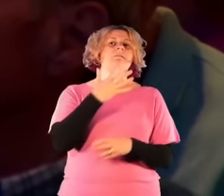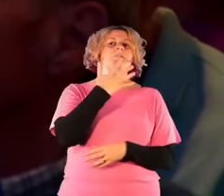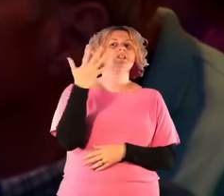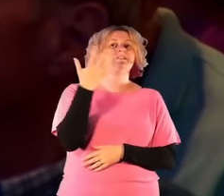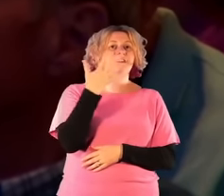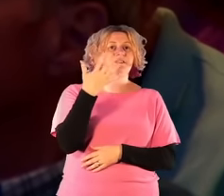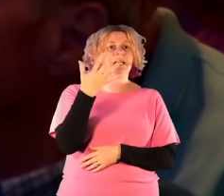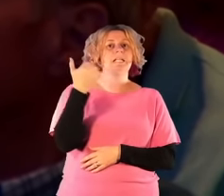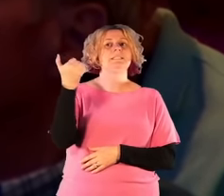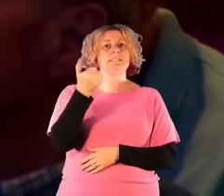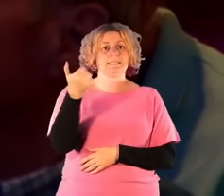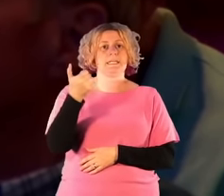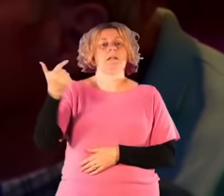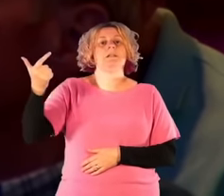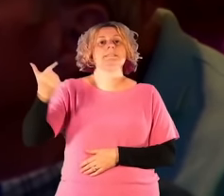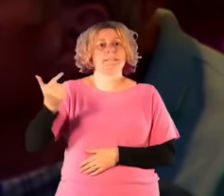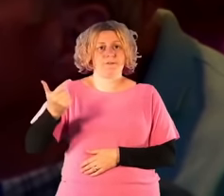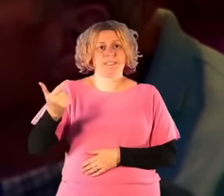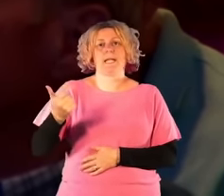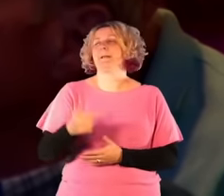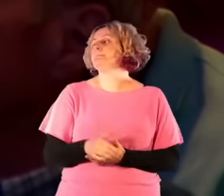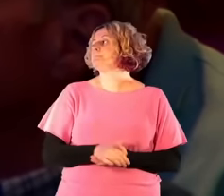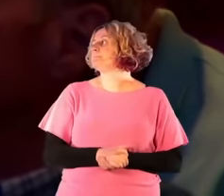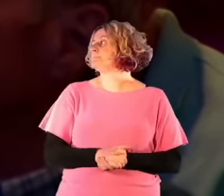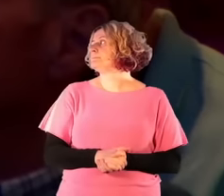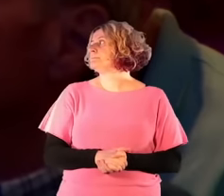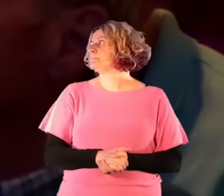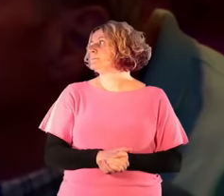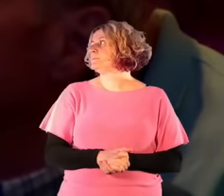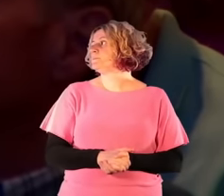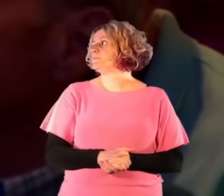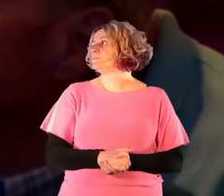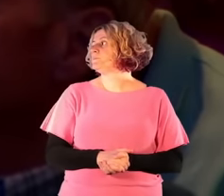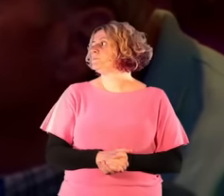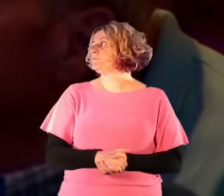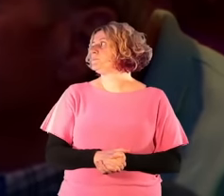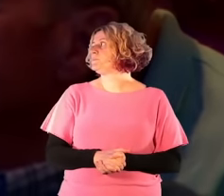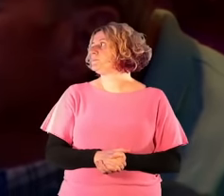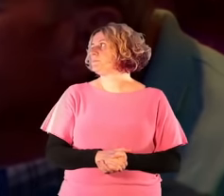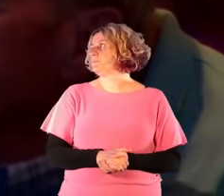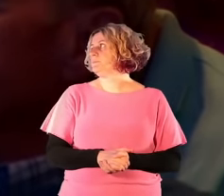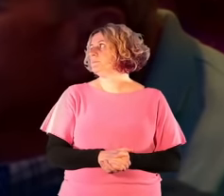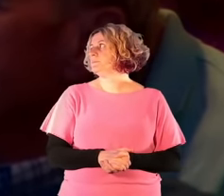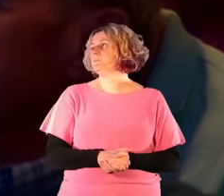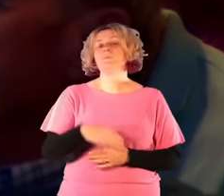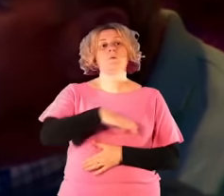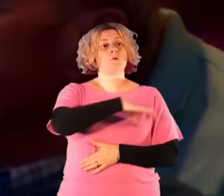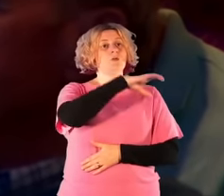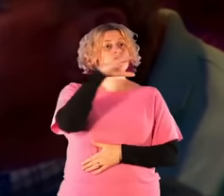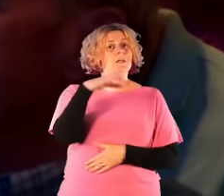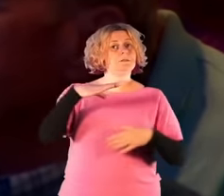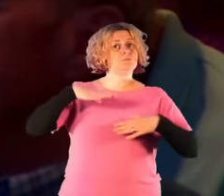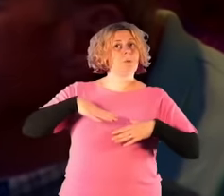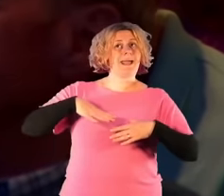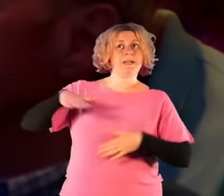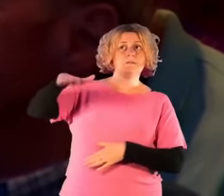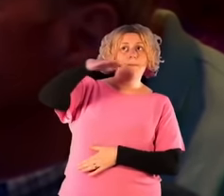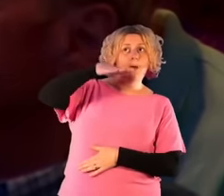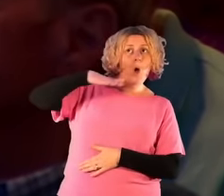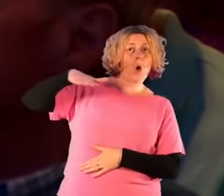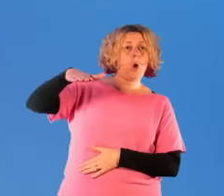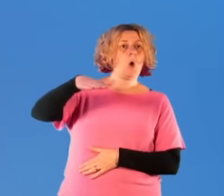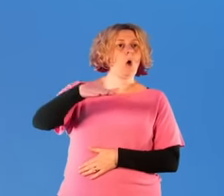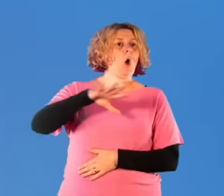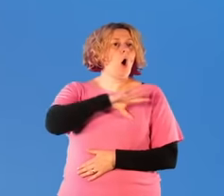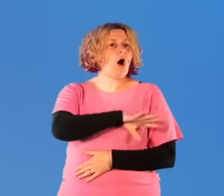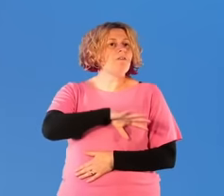and 16 and 17. This place that Christ has gone to prepare for us, this wonderful place of hope that the resurrected Lord is preparing for us